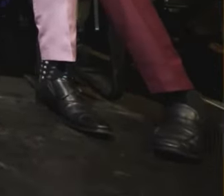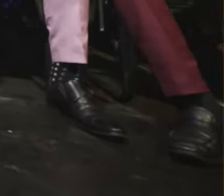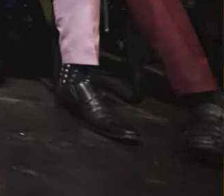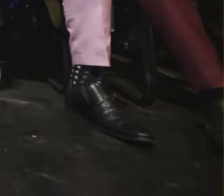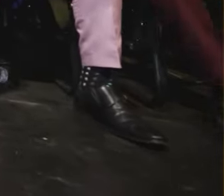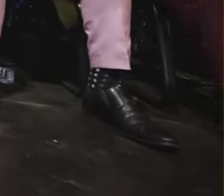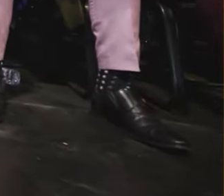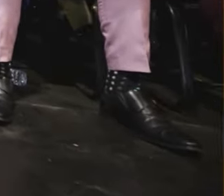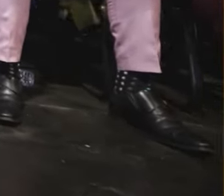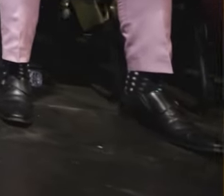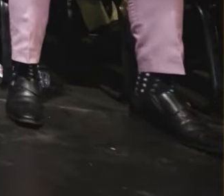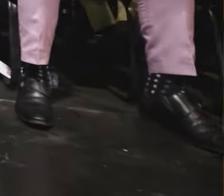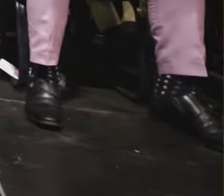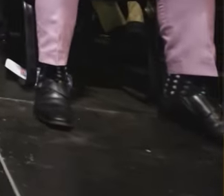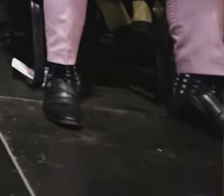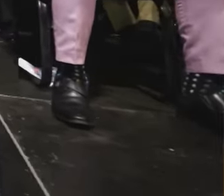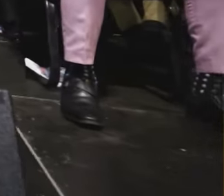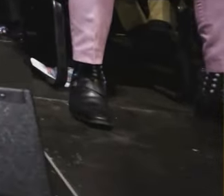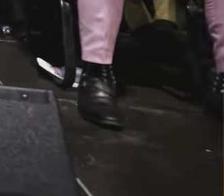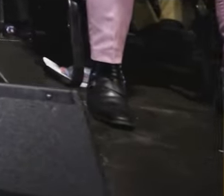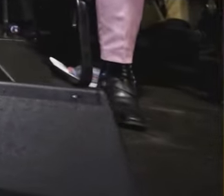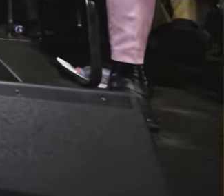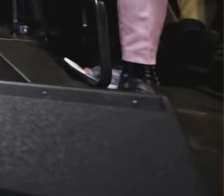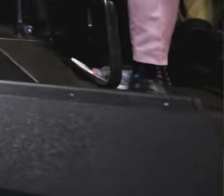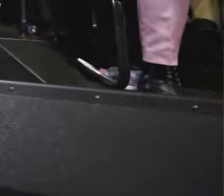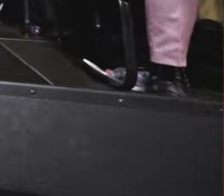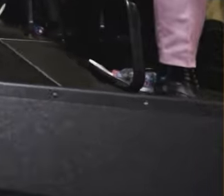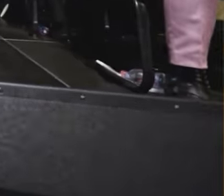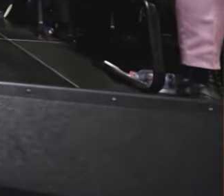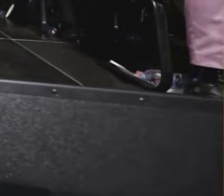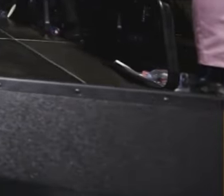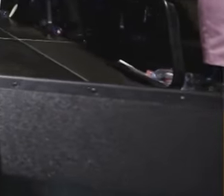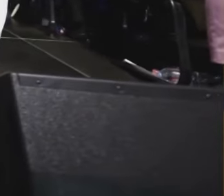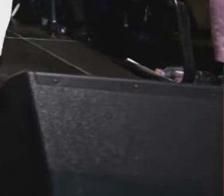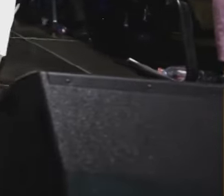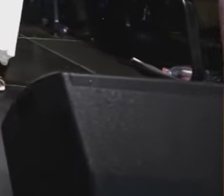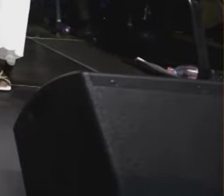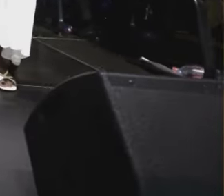Onyankopon, God, the creator of heaven and earth,